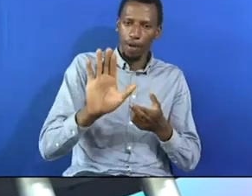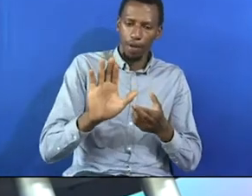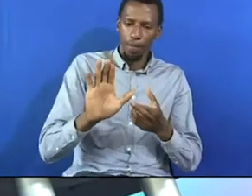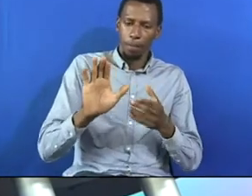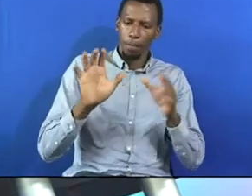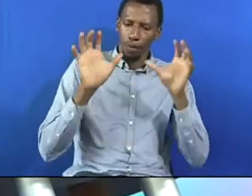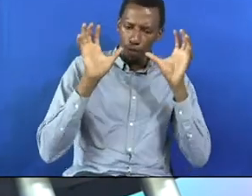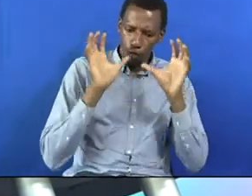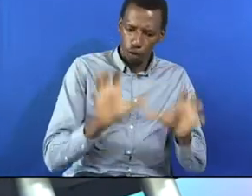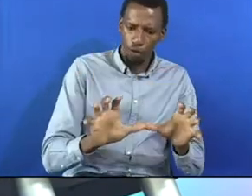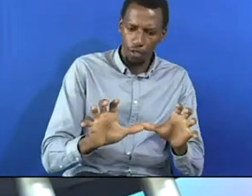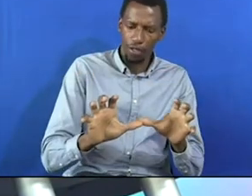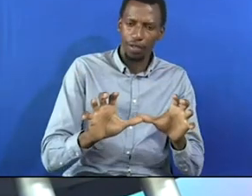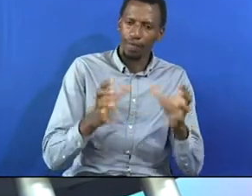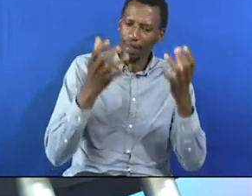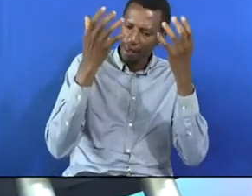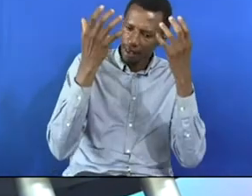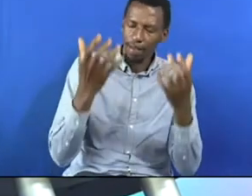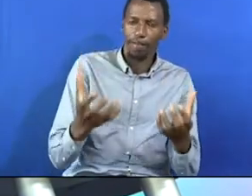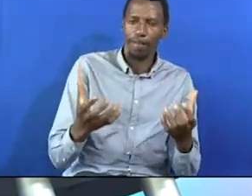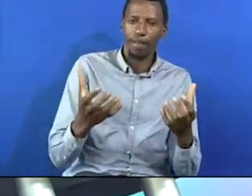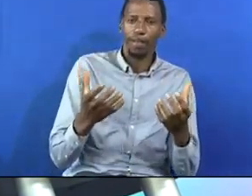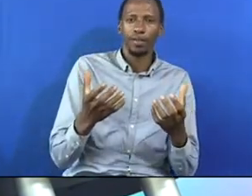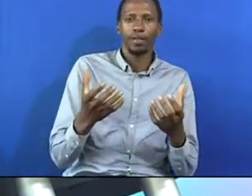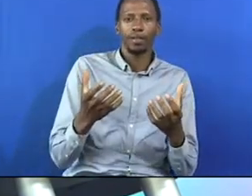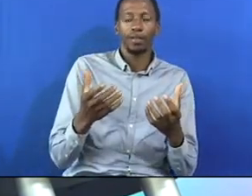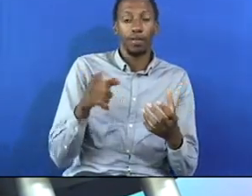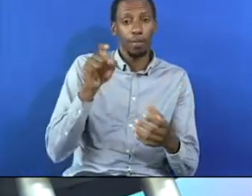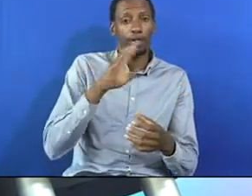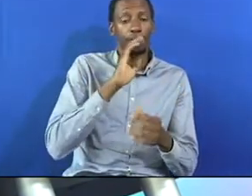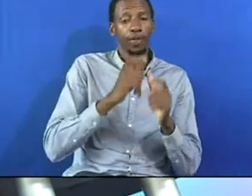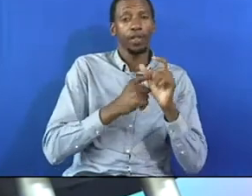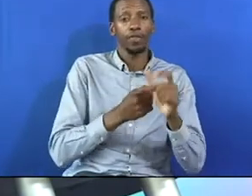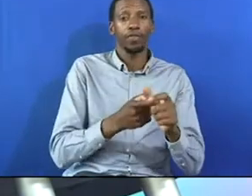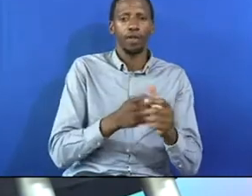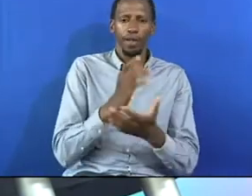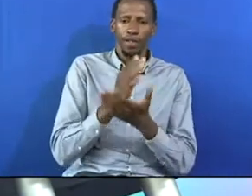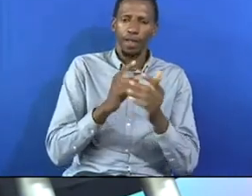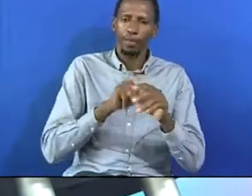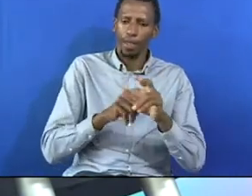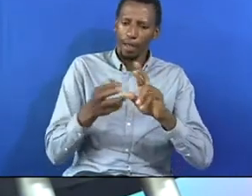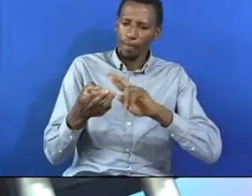gifted. Sometimes relatives put